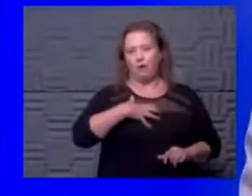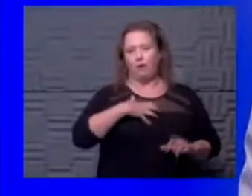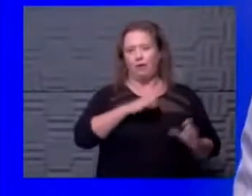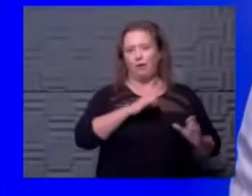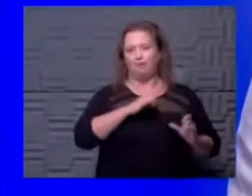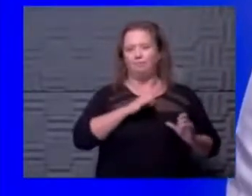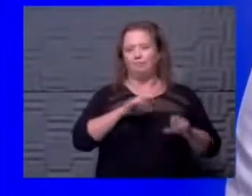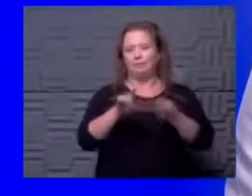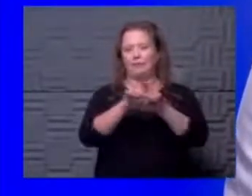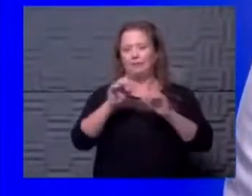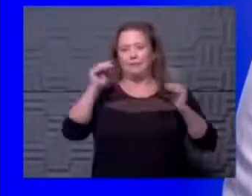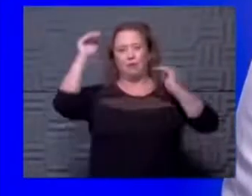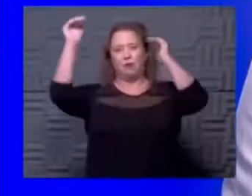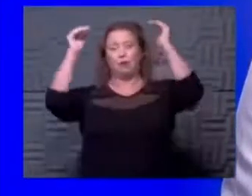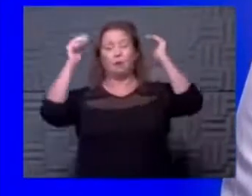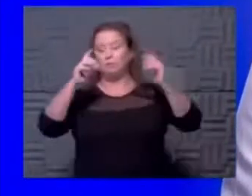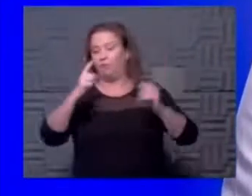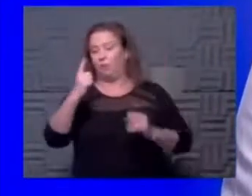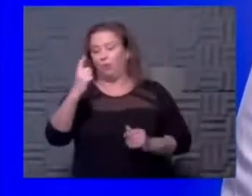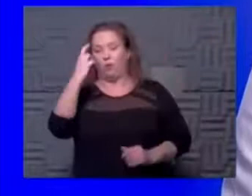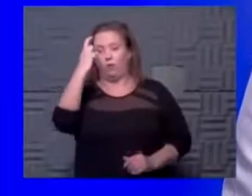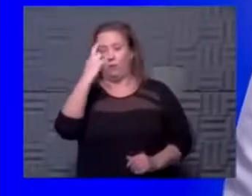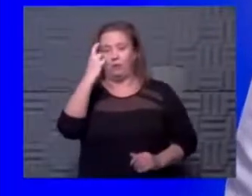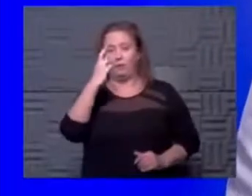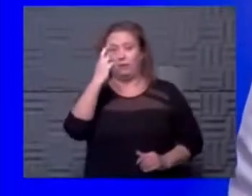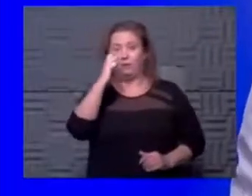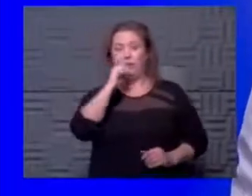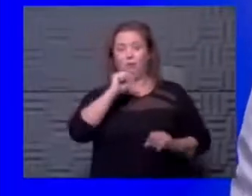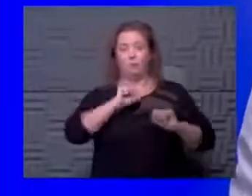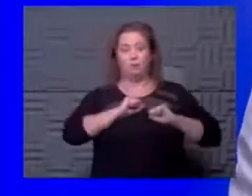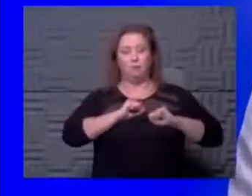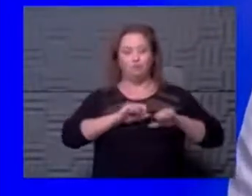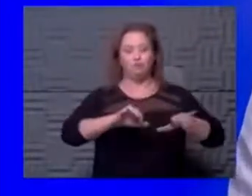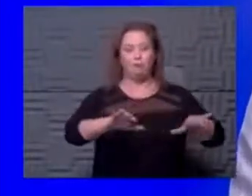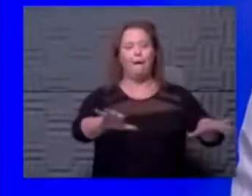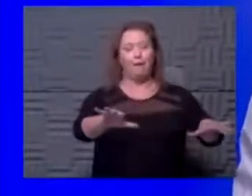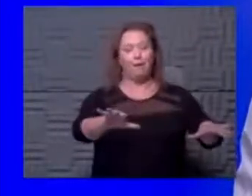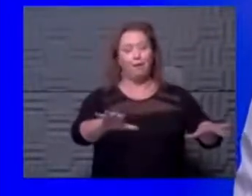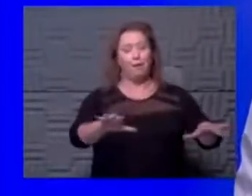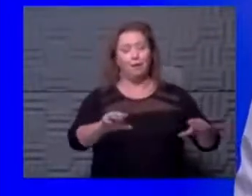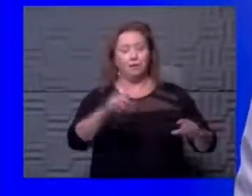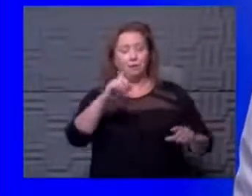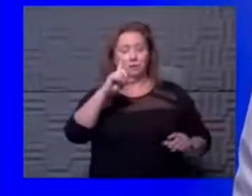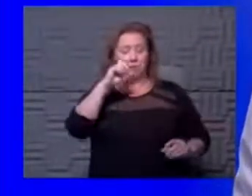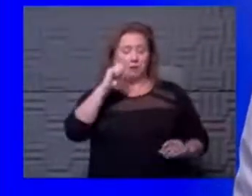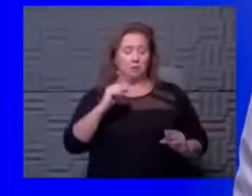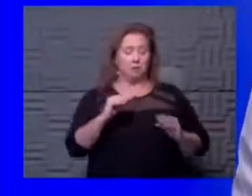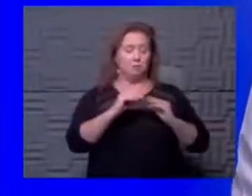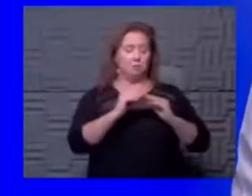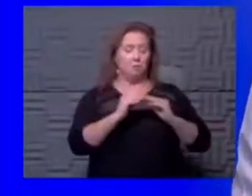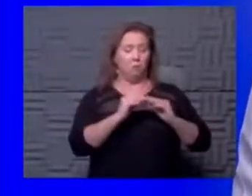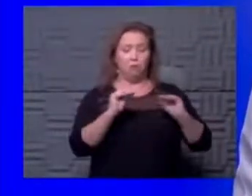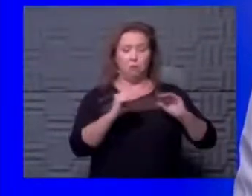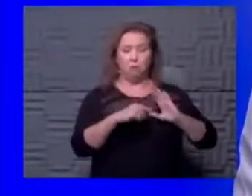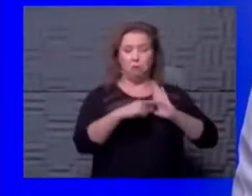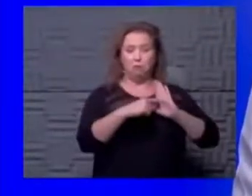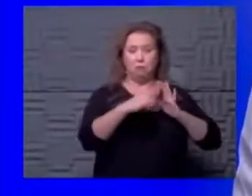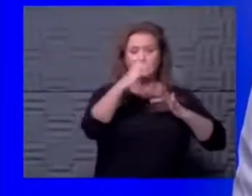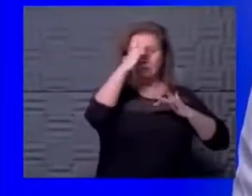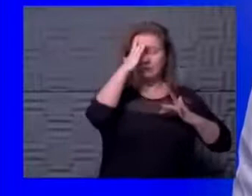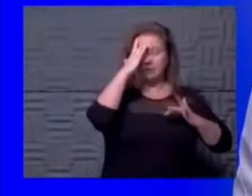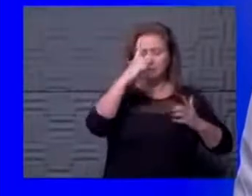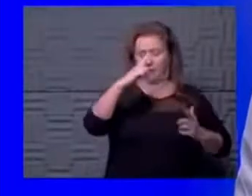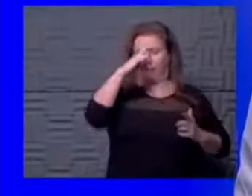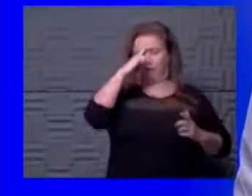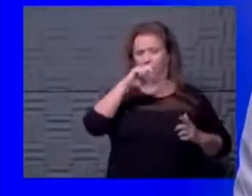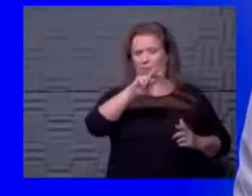do adults. But for one reason or another, why do they not seem to spread it as much? Is it more asymptomatic than adults, which are thought to be